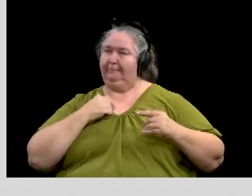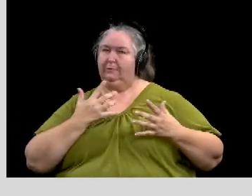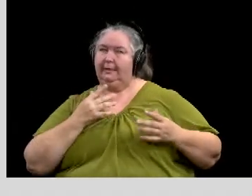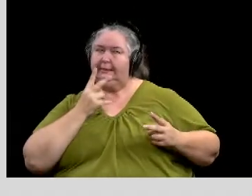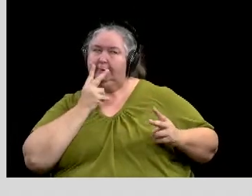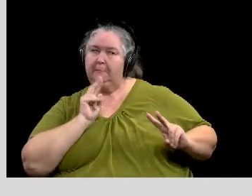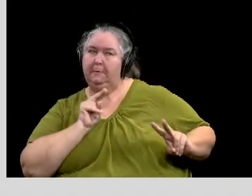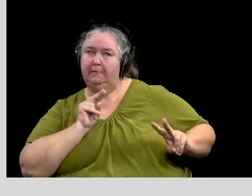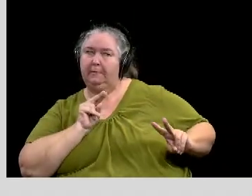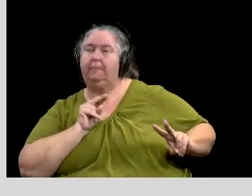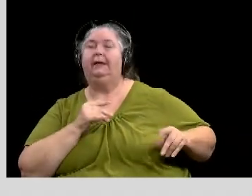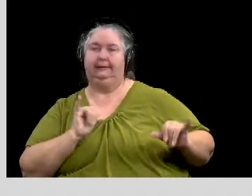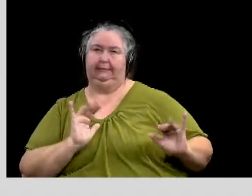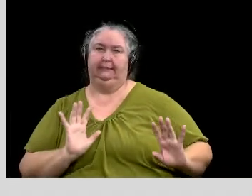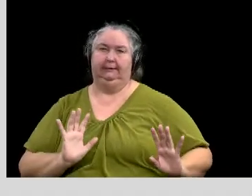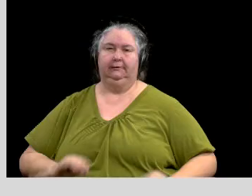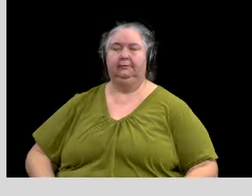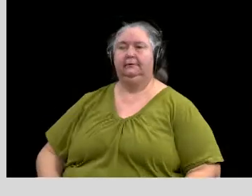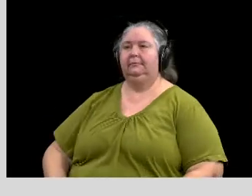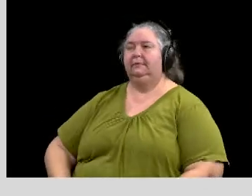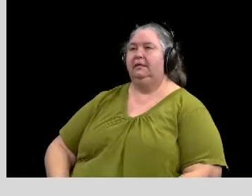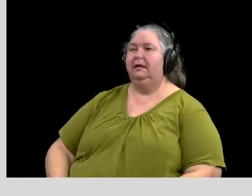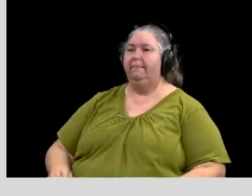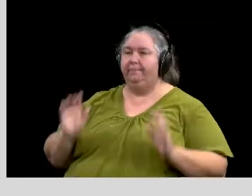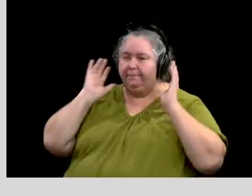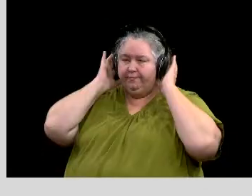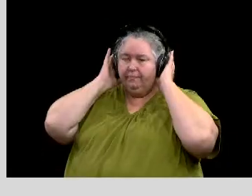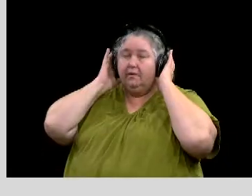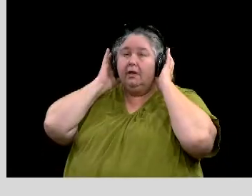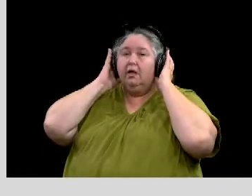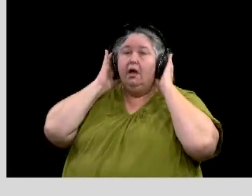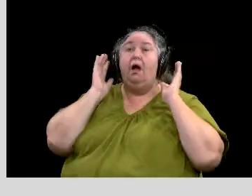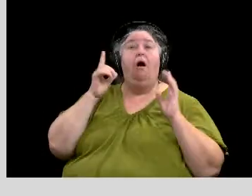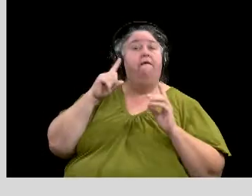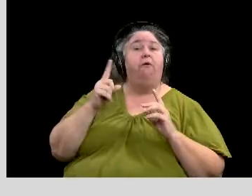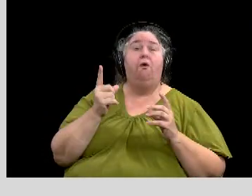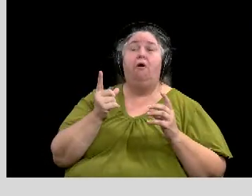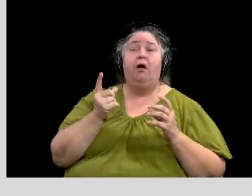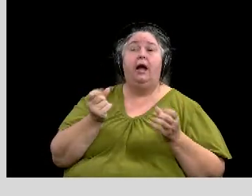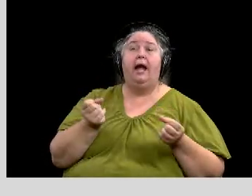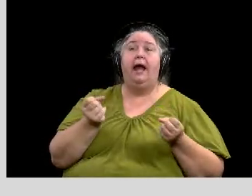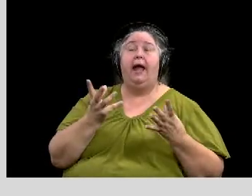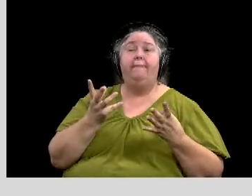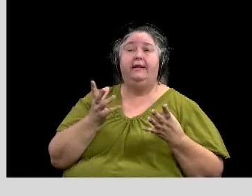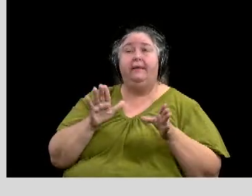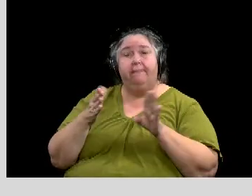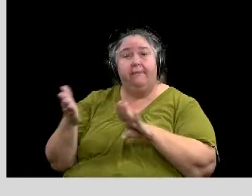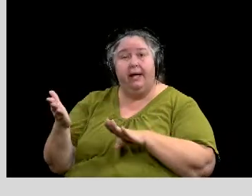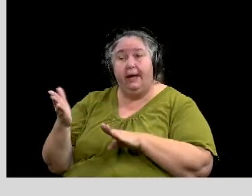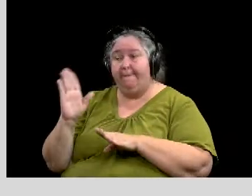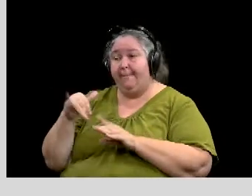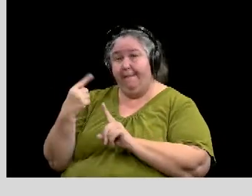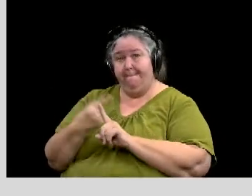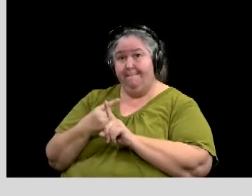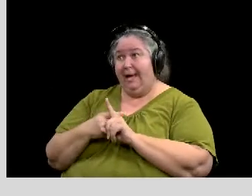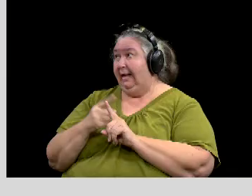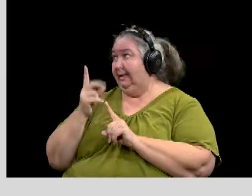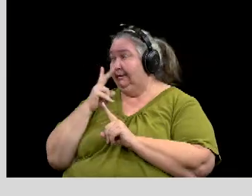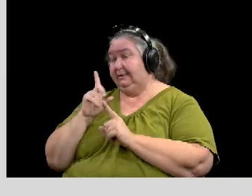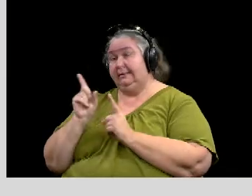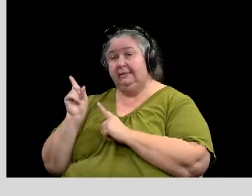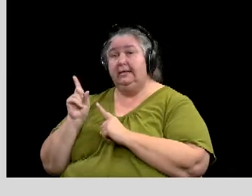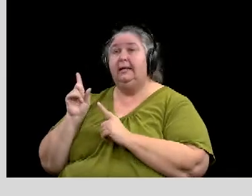in terms of numbers of fatalities by month, what you see here is that initial spike that happened in June and